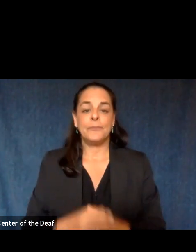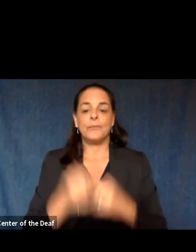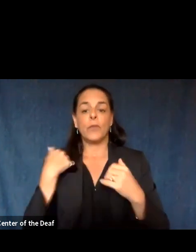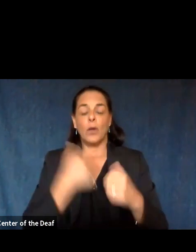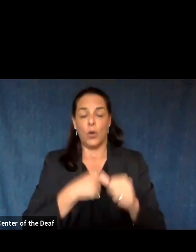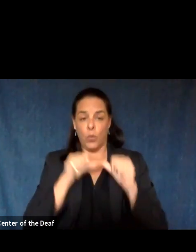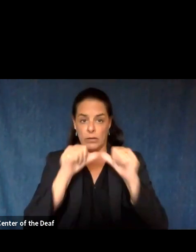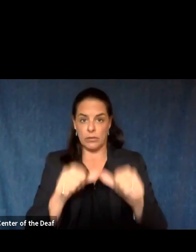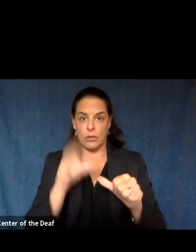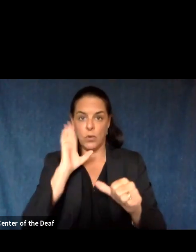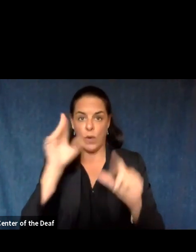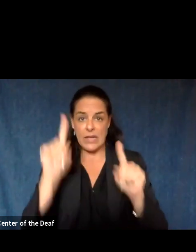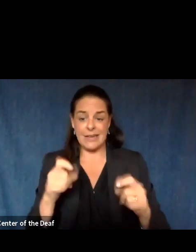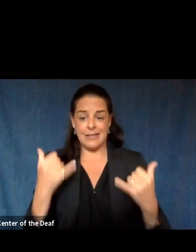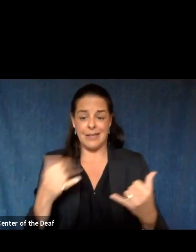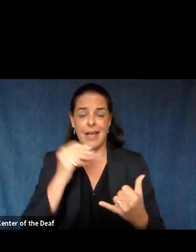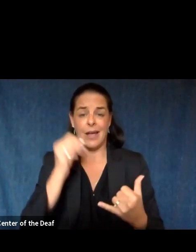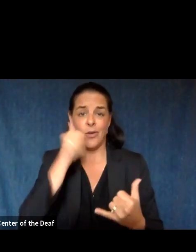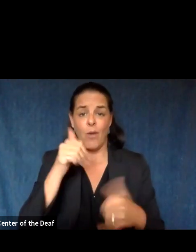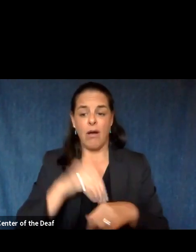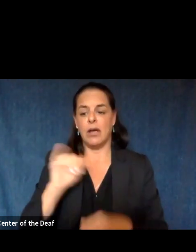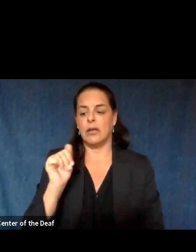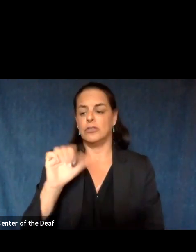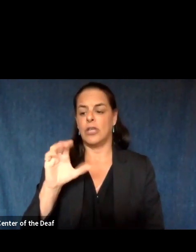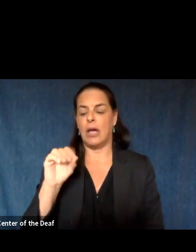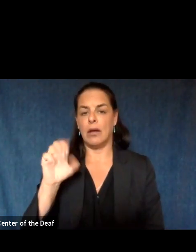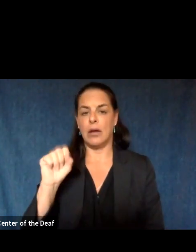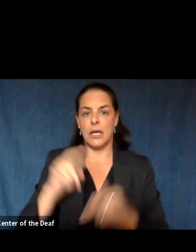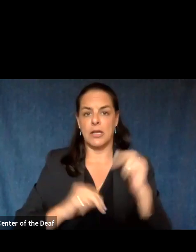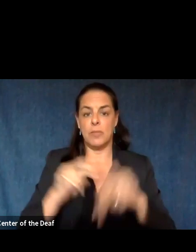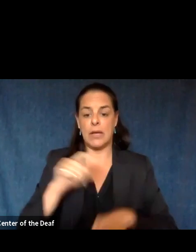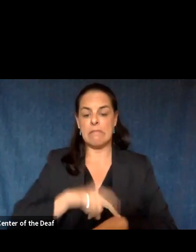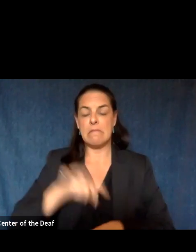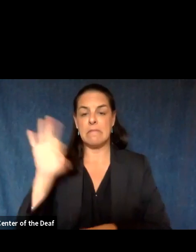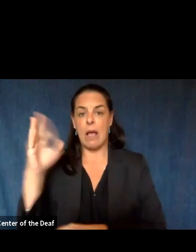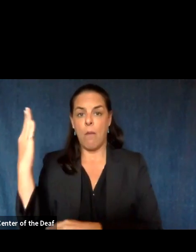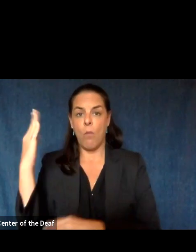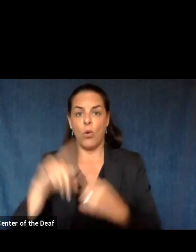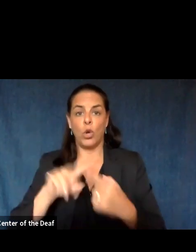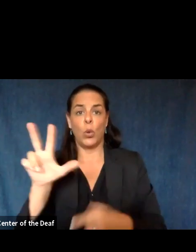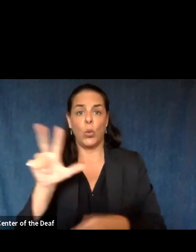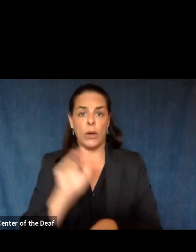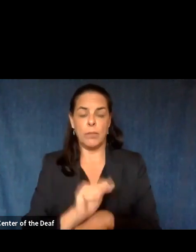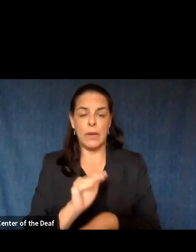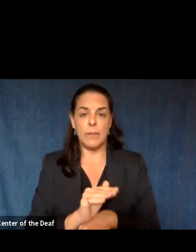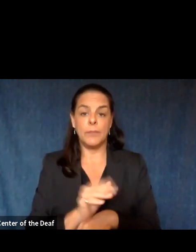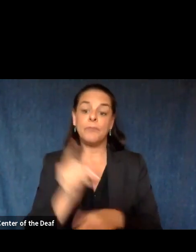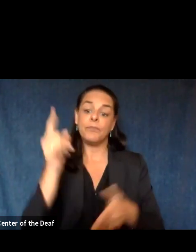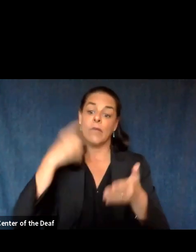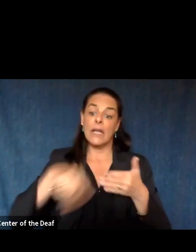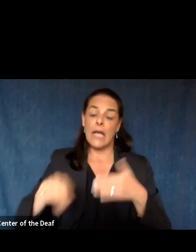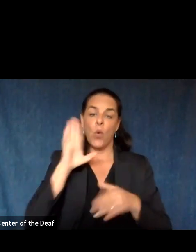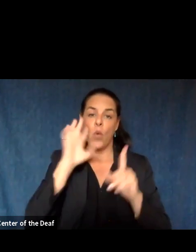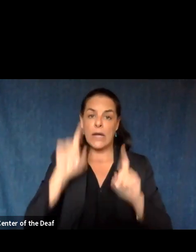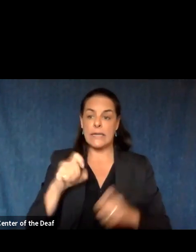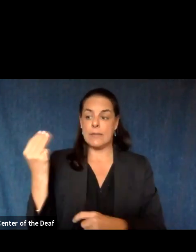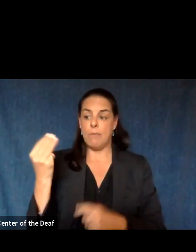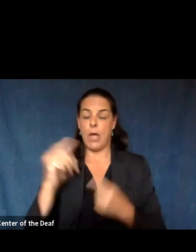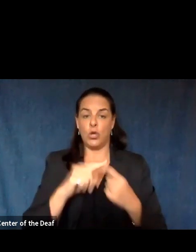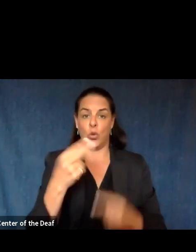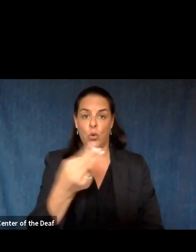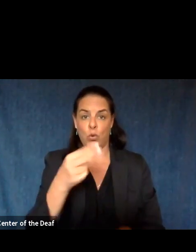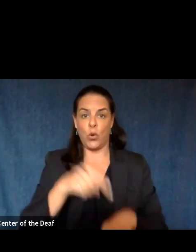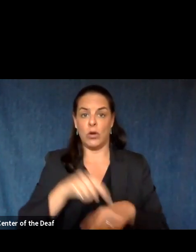test today and tomorrow at the Jacob Building from 9 a.m. to 3 p.m. Next week, we will test Monday through Thursday at the Jacob